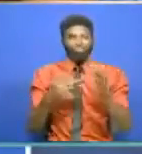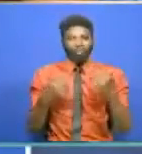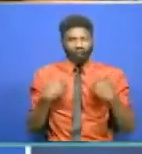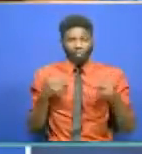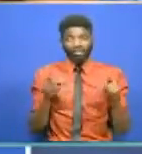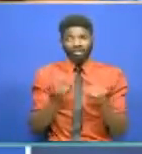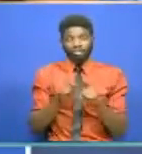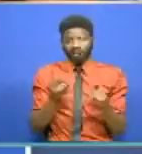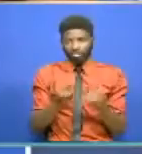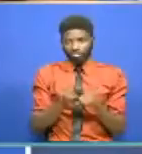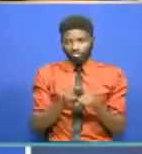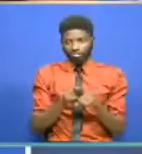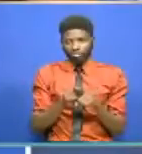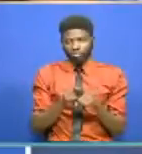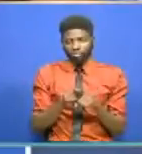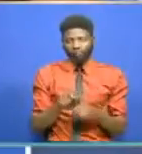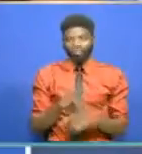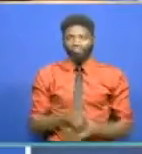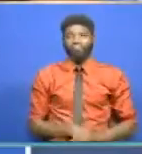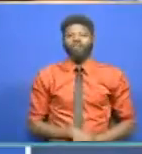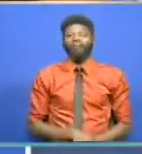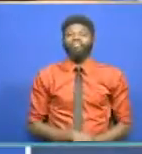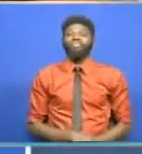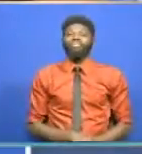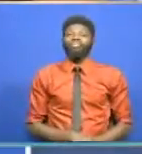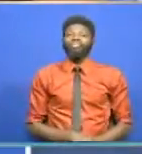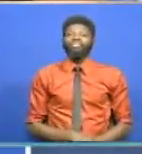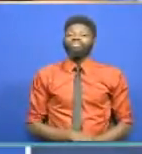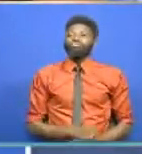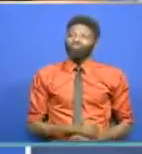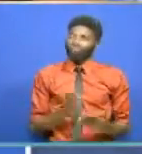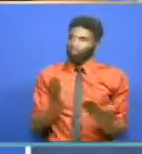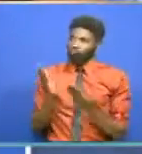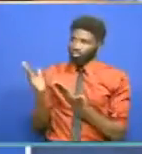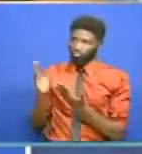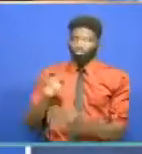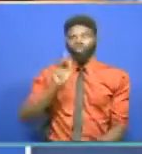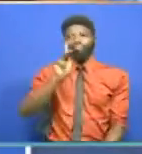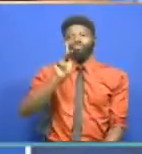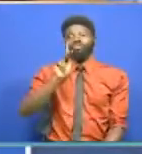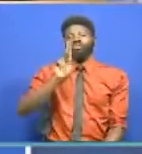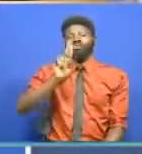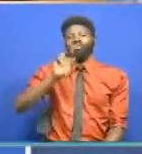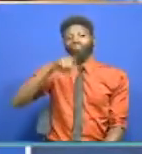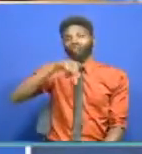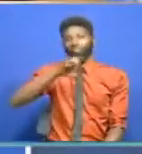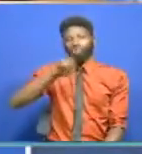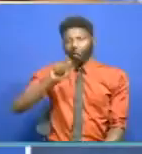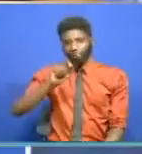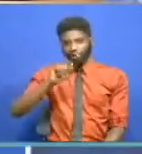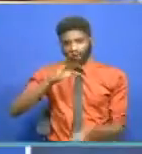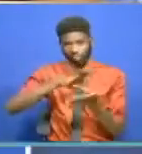the element of having. Well, that is KUPPET Secretary General Akelo Misori